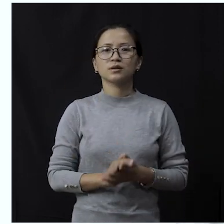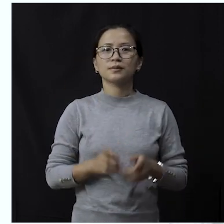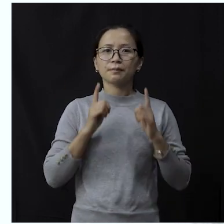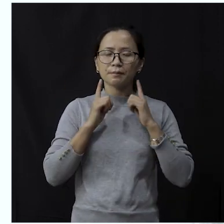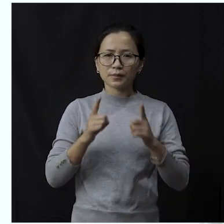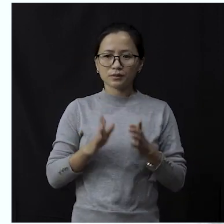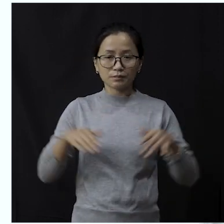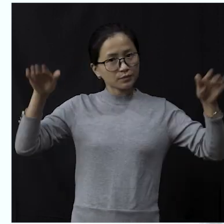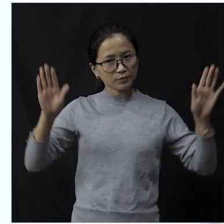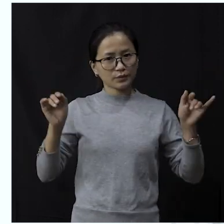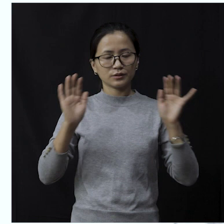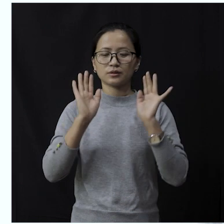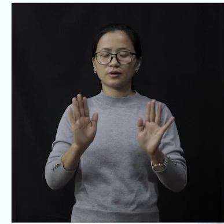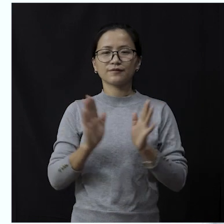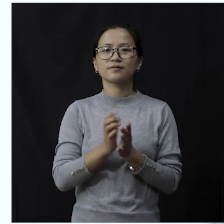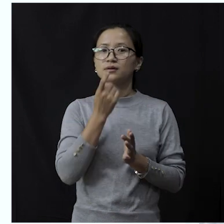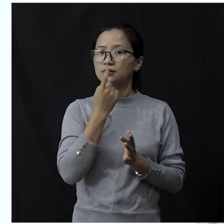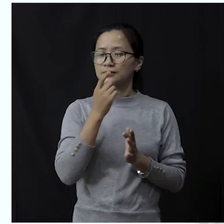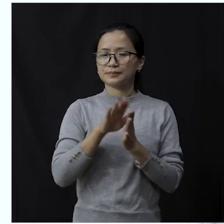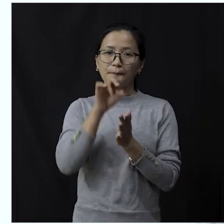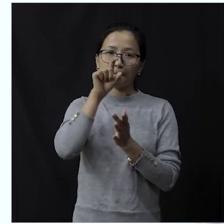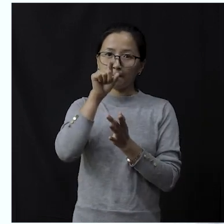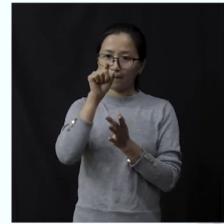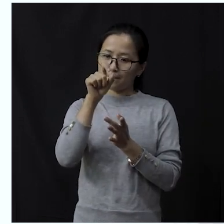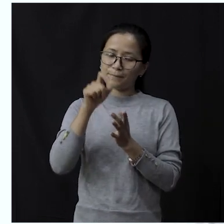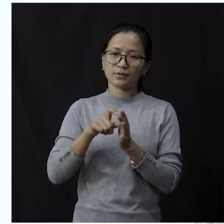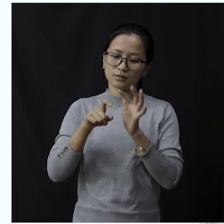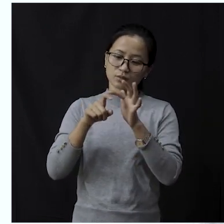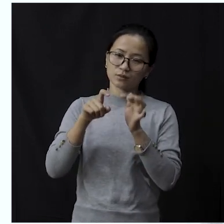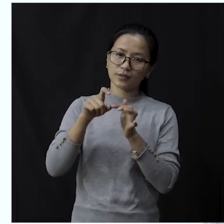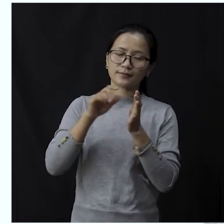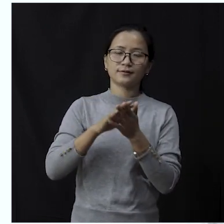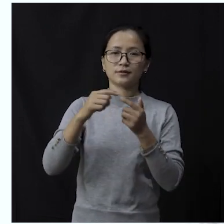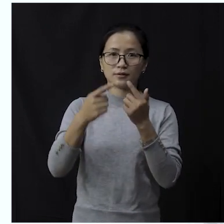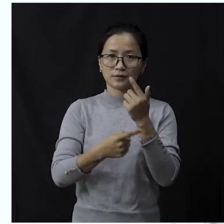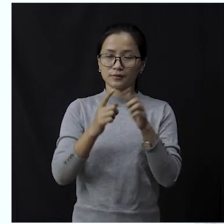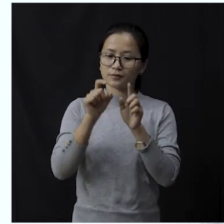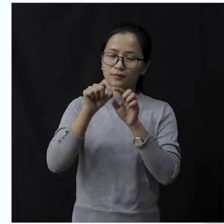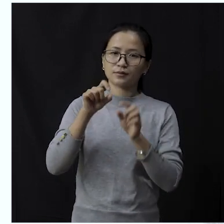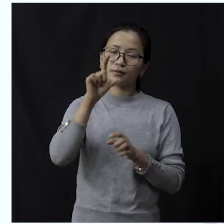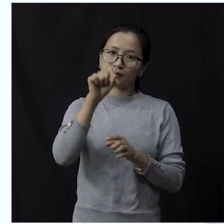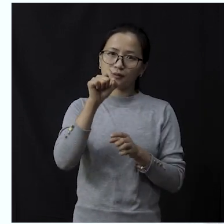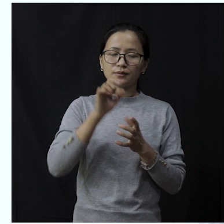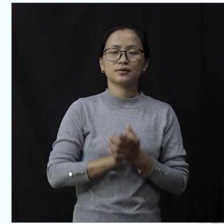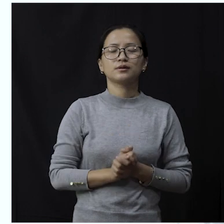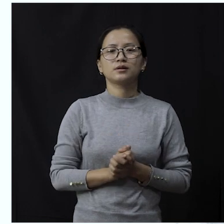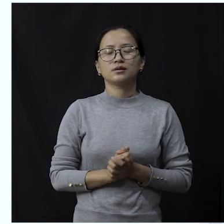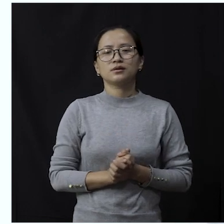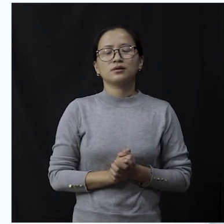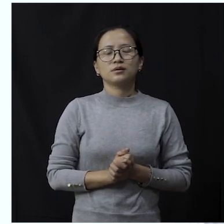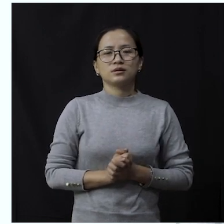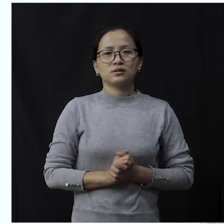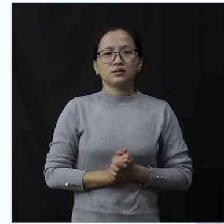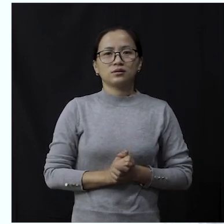sharp pointed one in the front is called the beak, okay? So when a bird or a chicken is biting with their beak, that is called